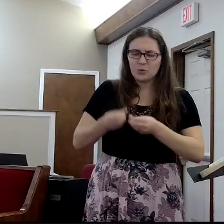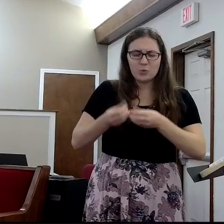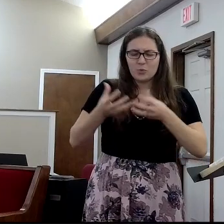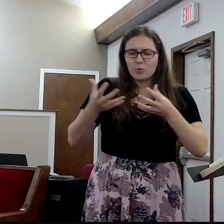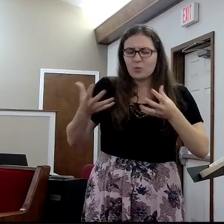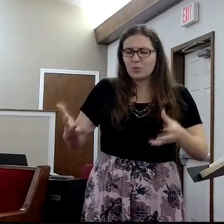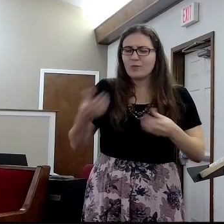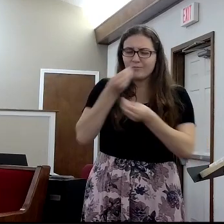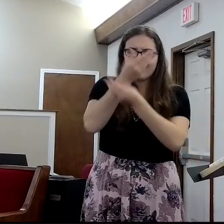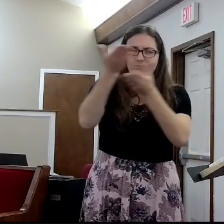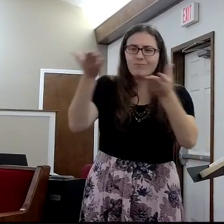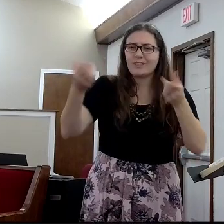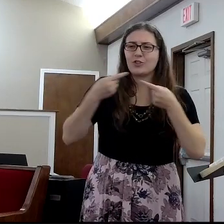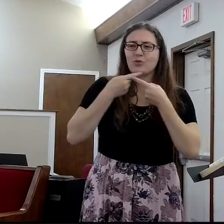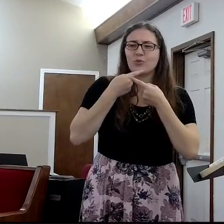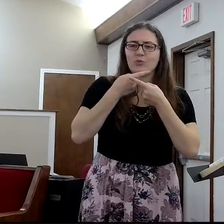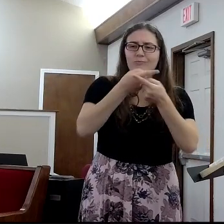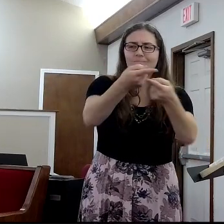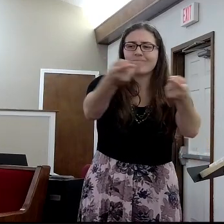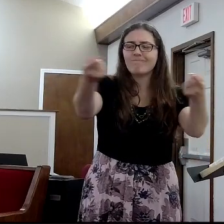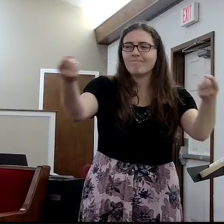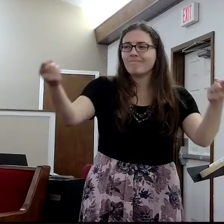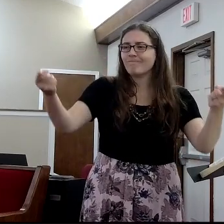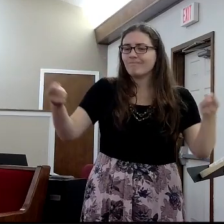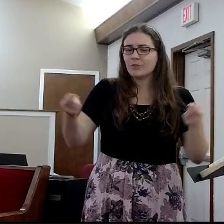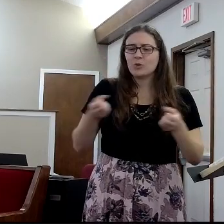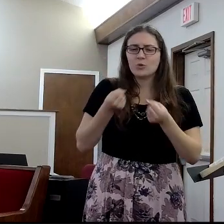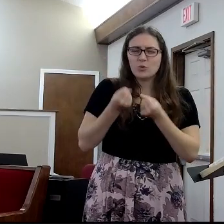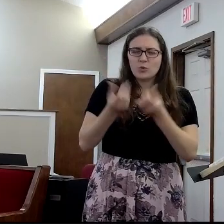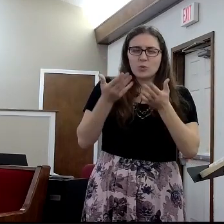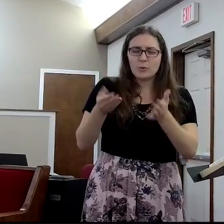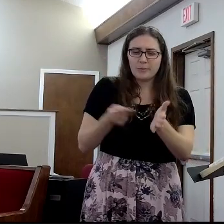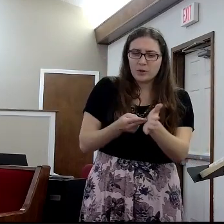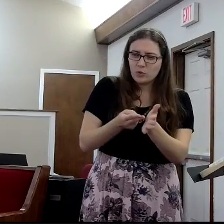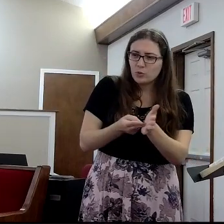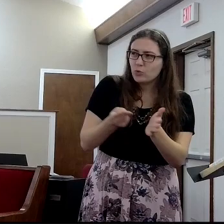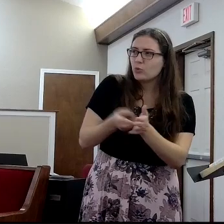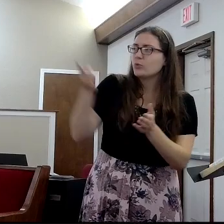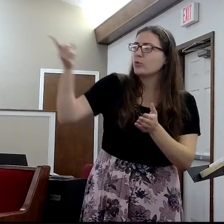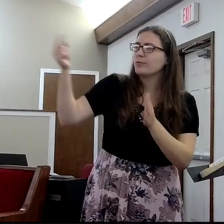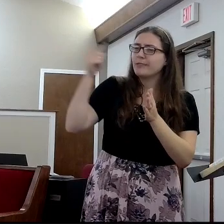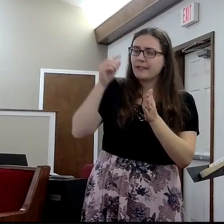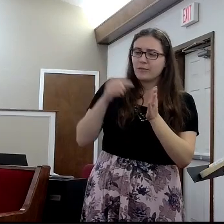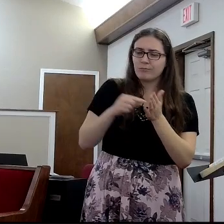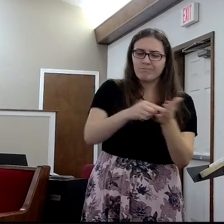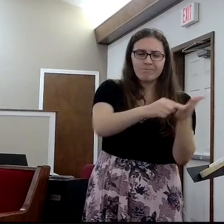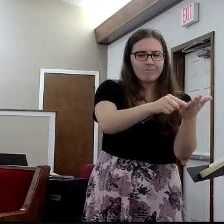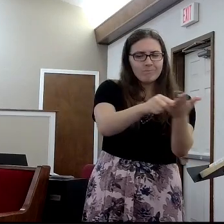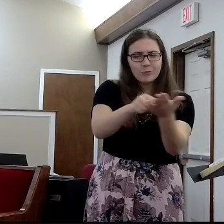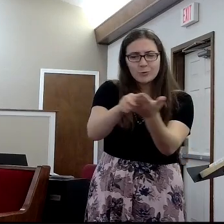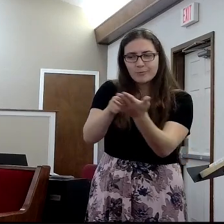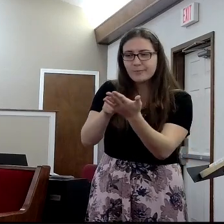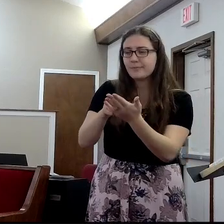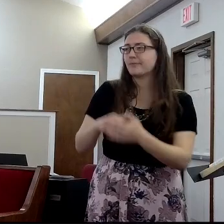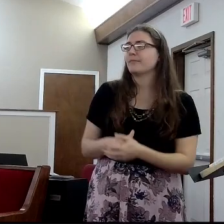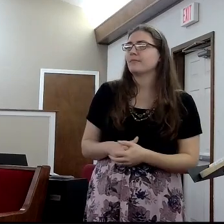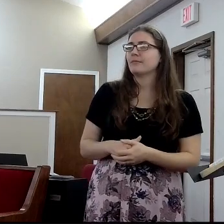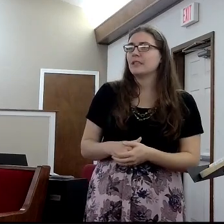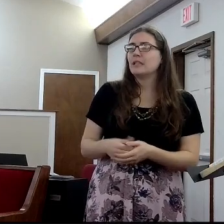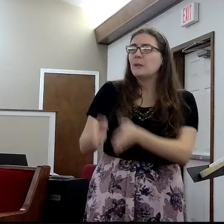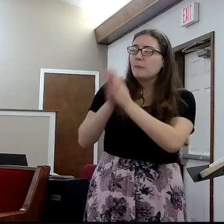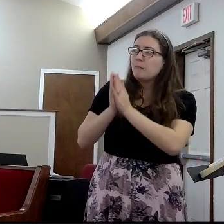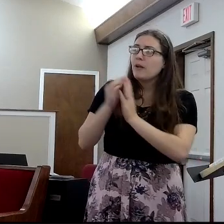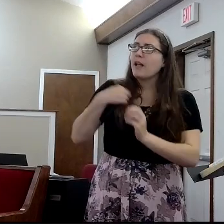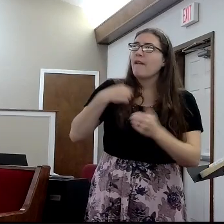for this message, Lord. Lord, you've given me so much to bring, Lord. You've uncovered so many truths to me, Lord, through this passage. Lord, I pray,